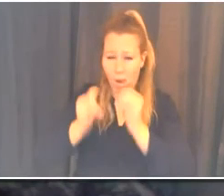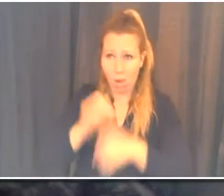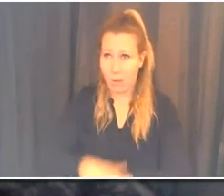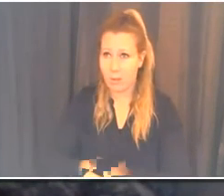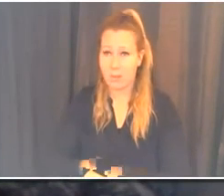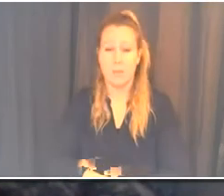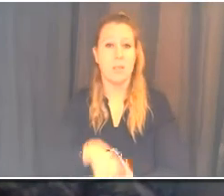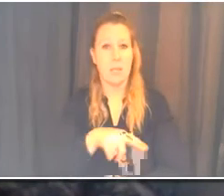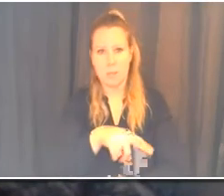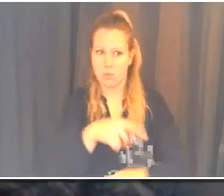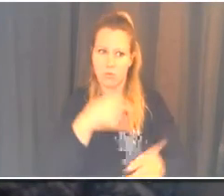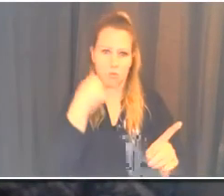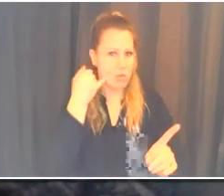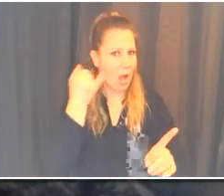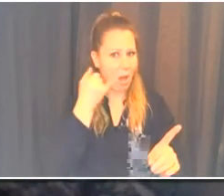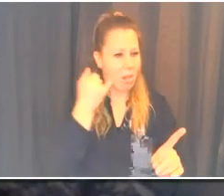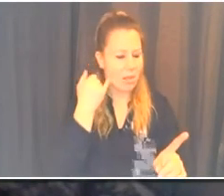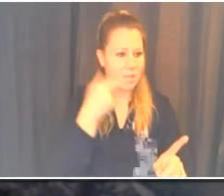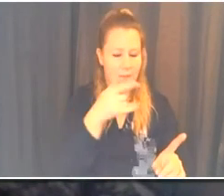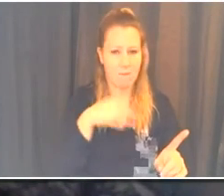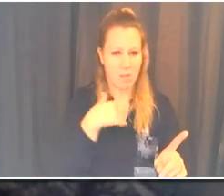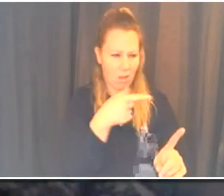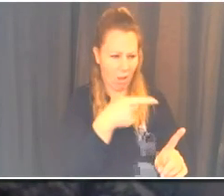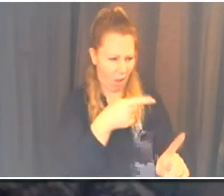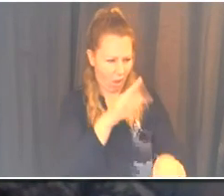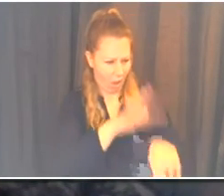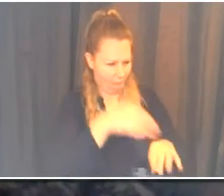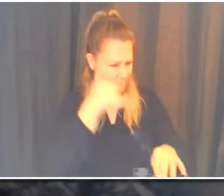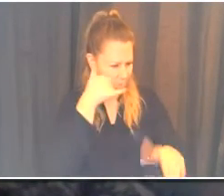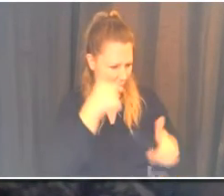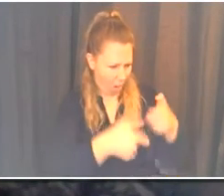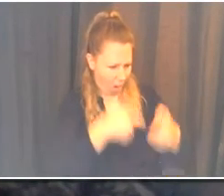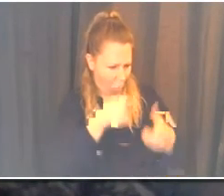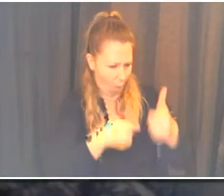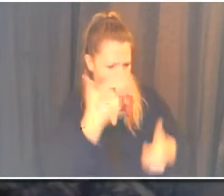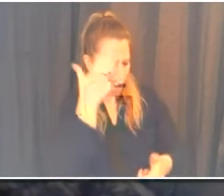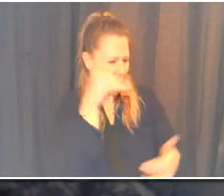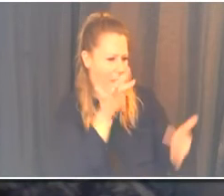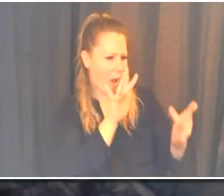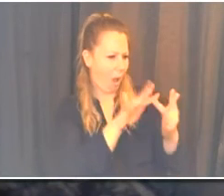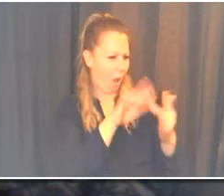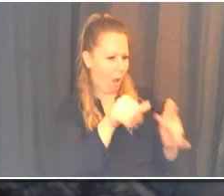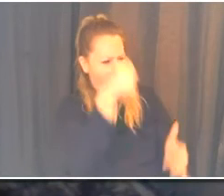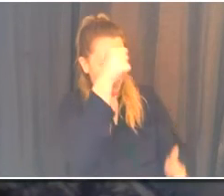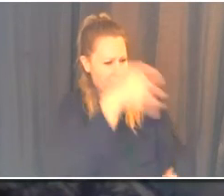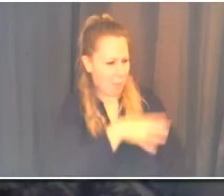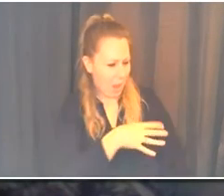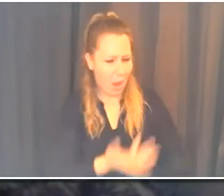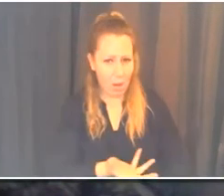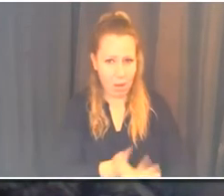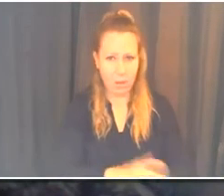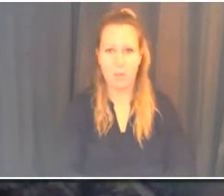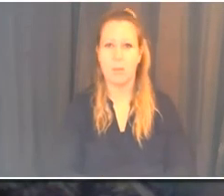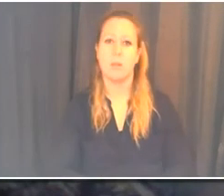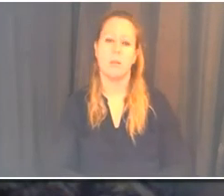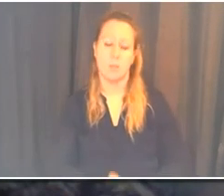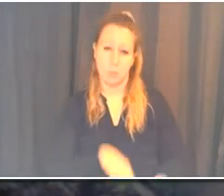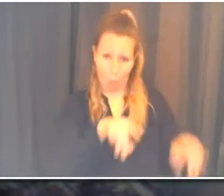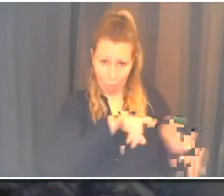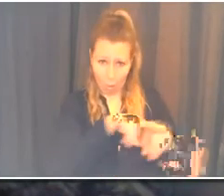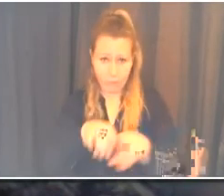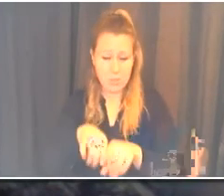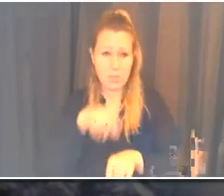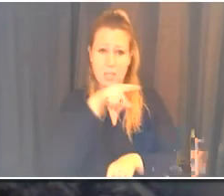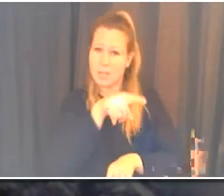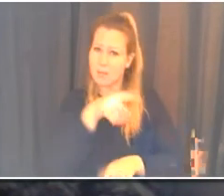Children's Health and removing them from the only home they have known Maria and her counselor at CBP at nimc have arranged for code words and safe times to call